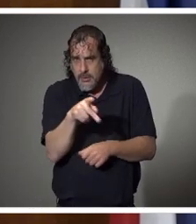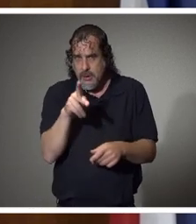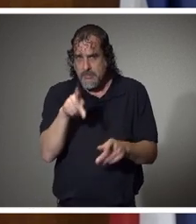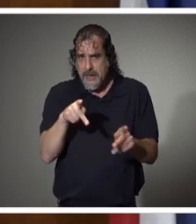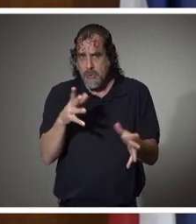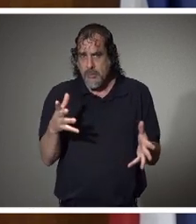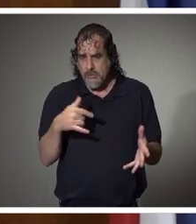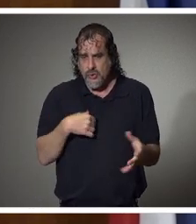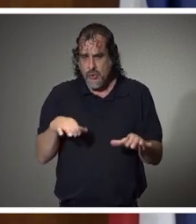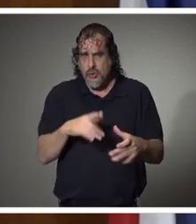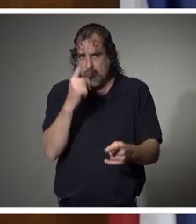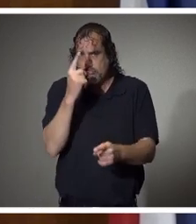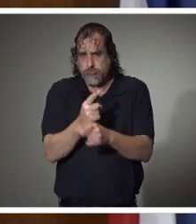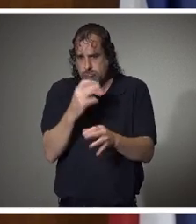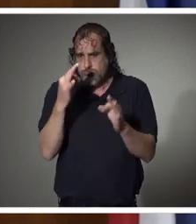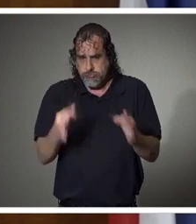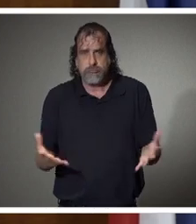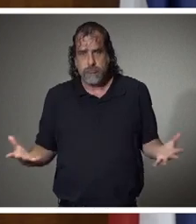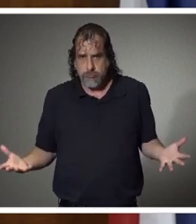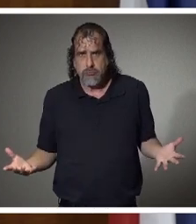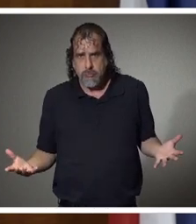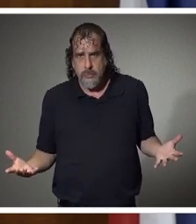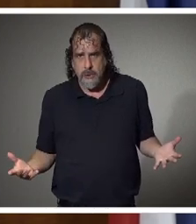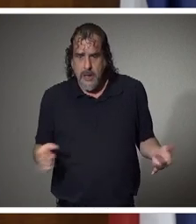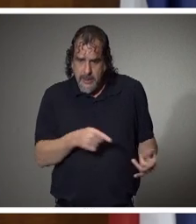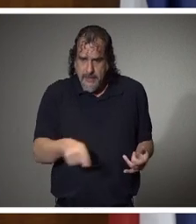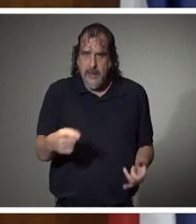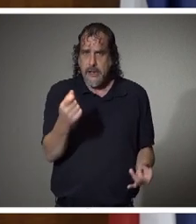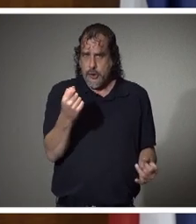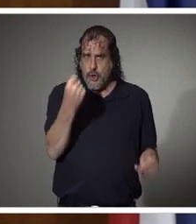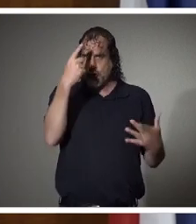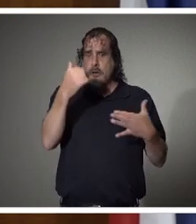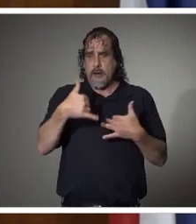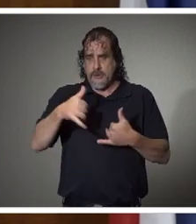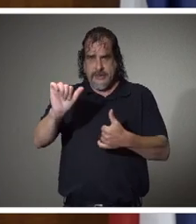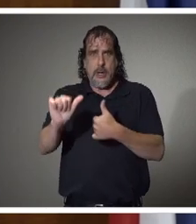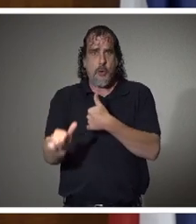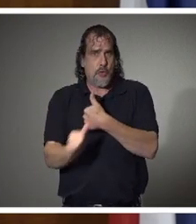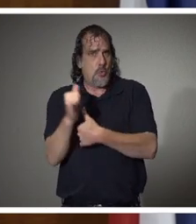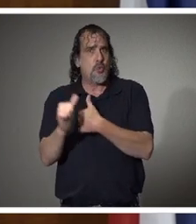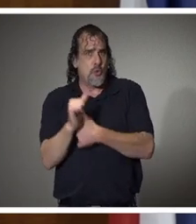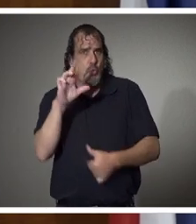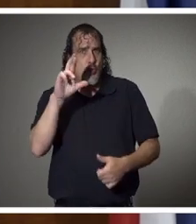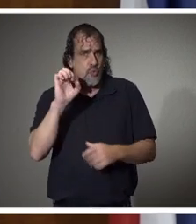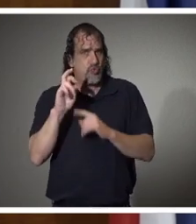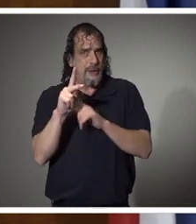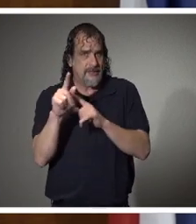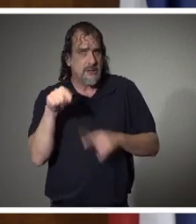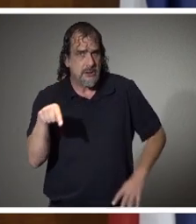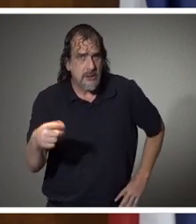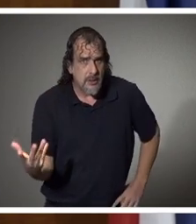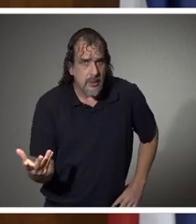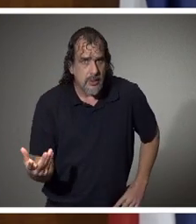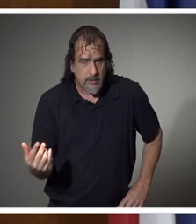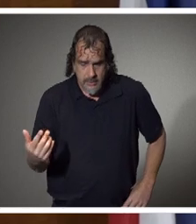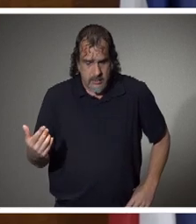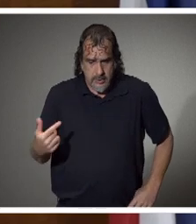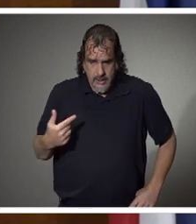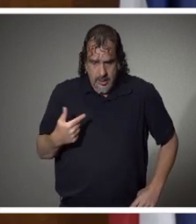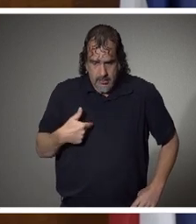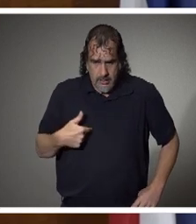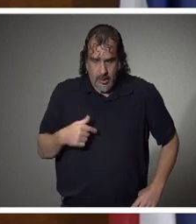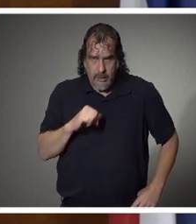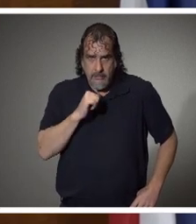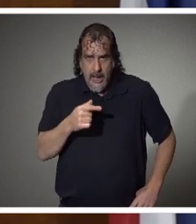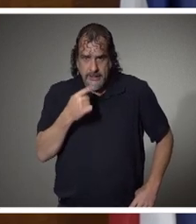personal decisions. They need to understand the risk that exists and understand that we are not telling